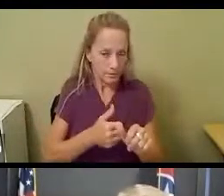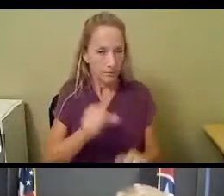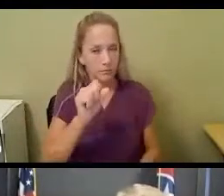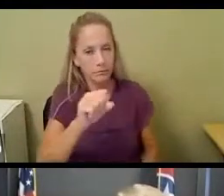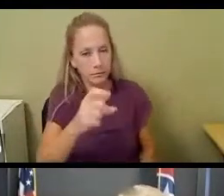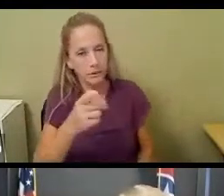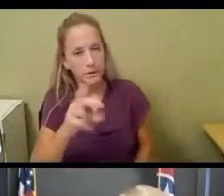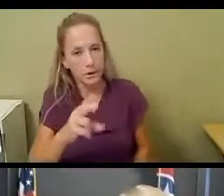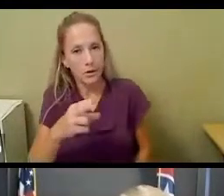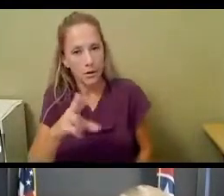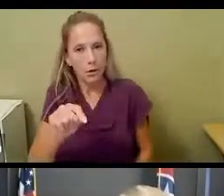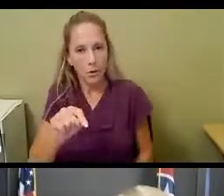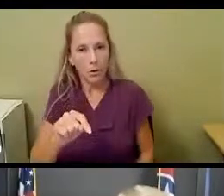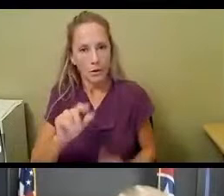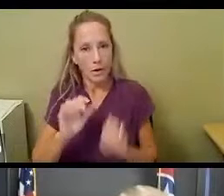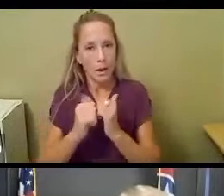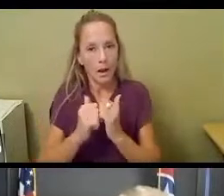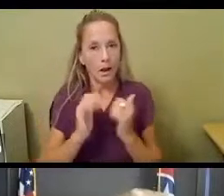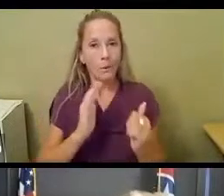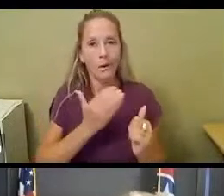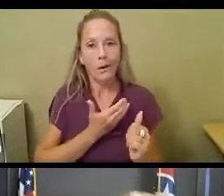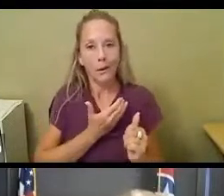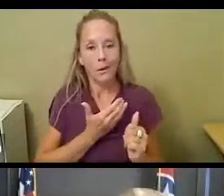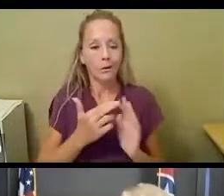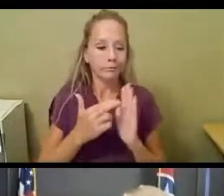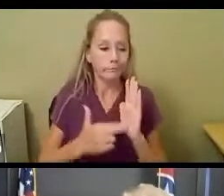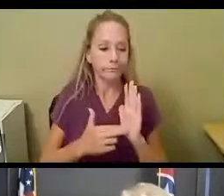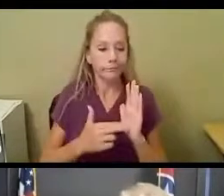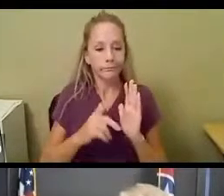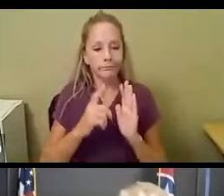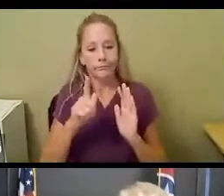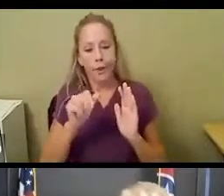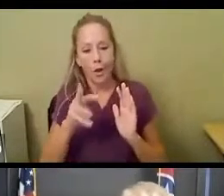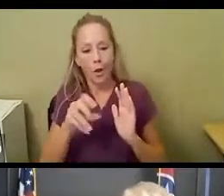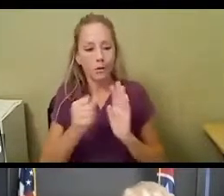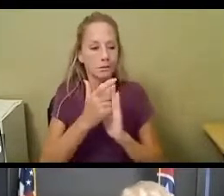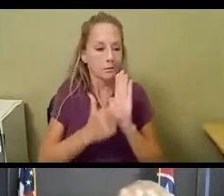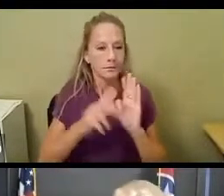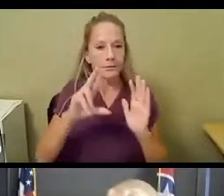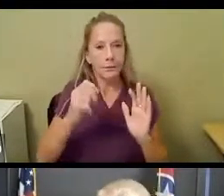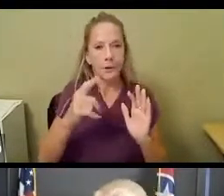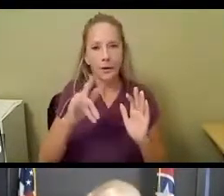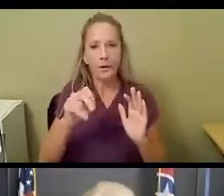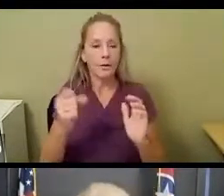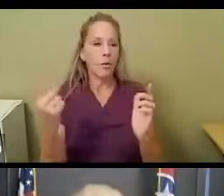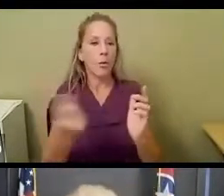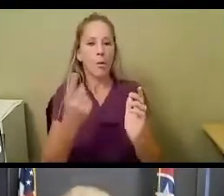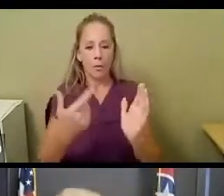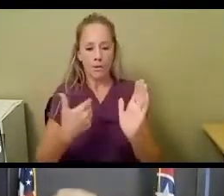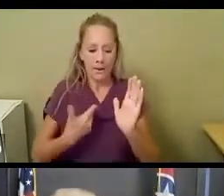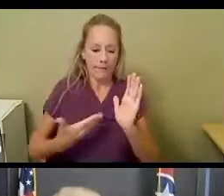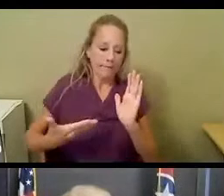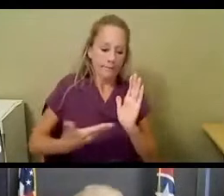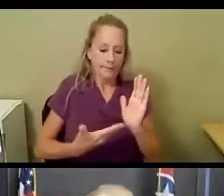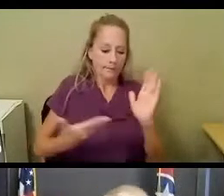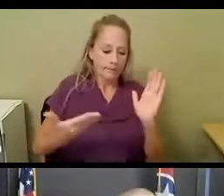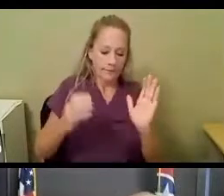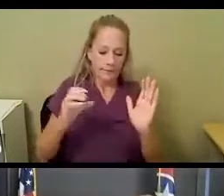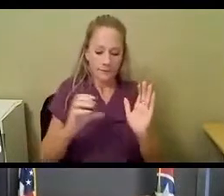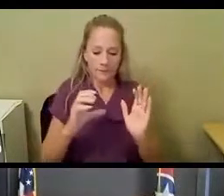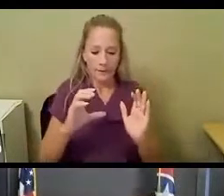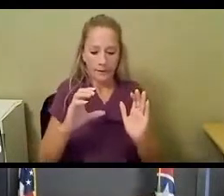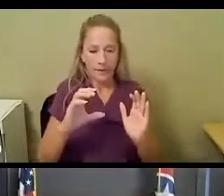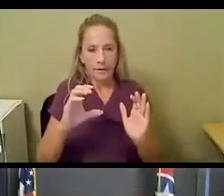are crafted, they always carry that misdemeanor penalty. And so that's always there, no matter